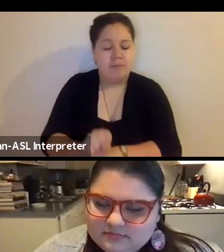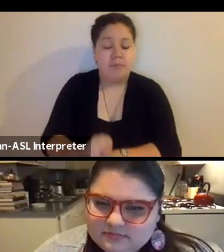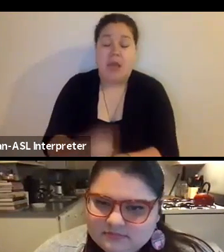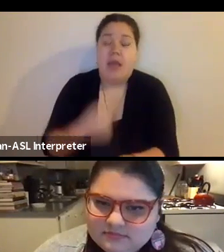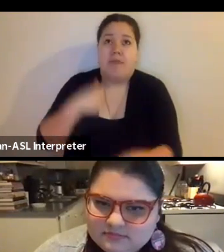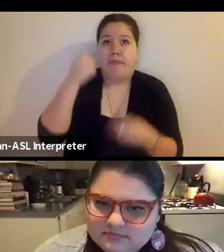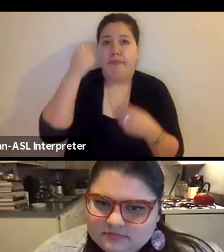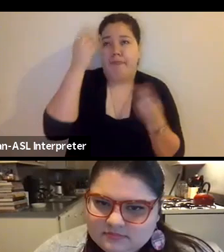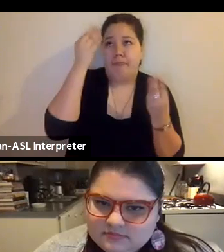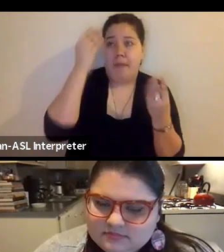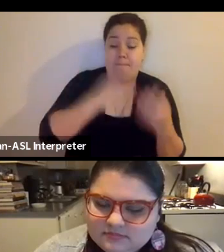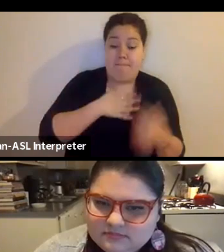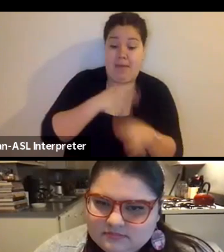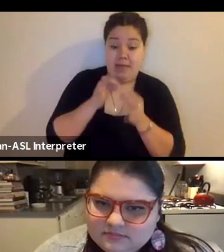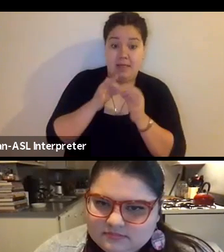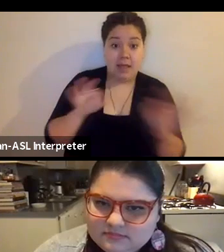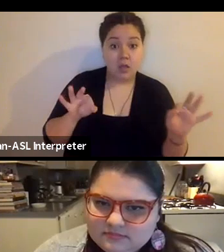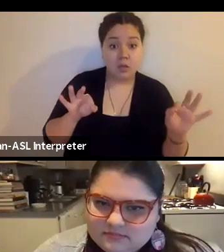language,